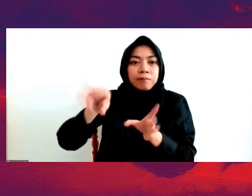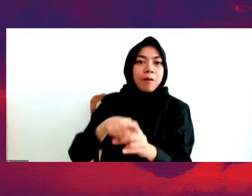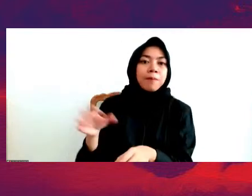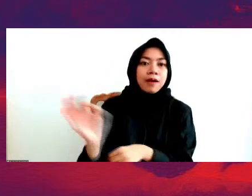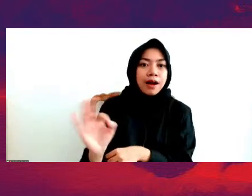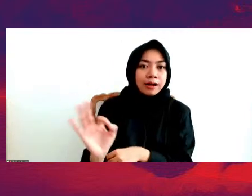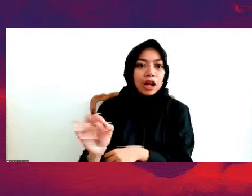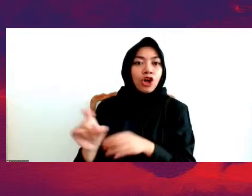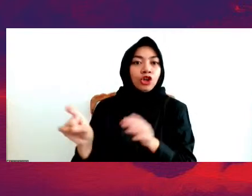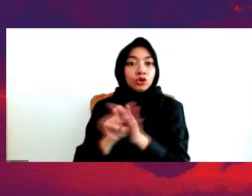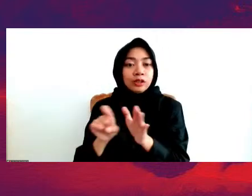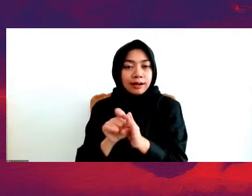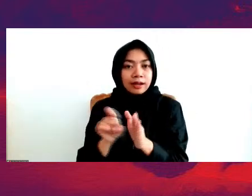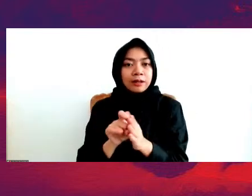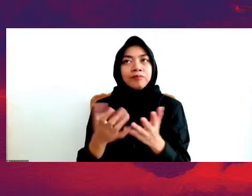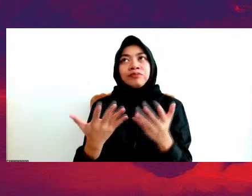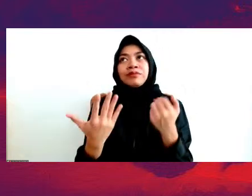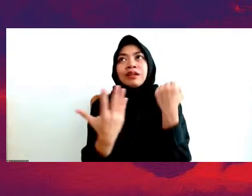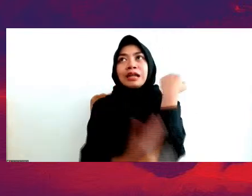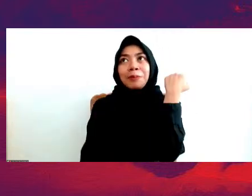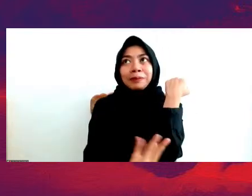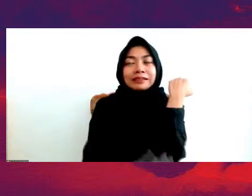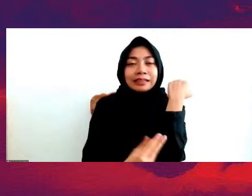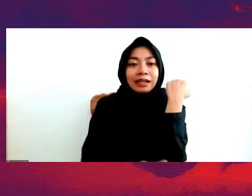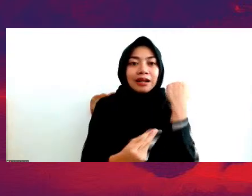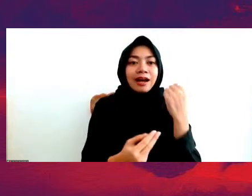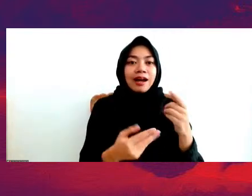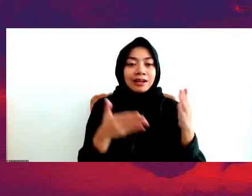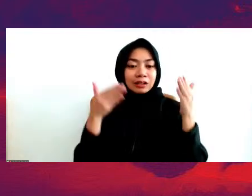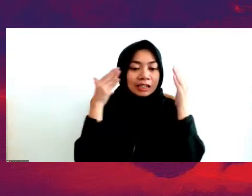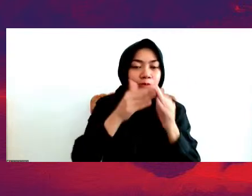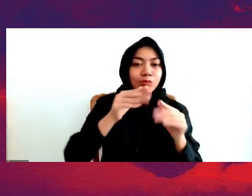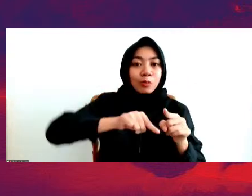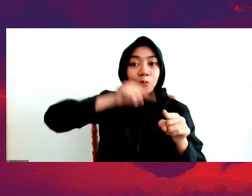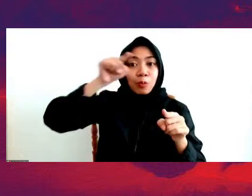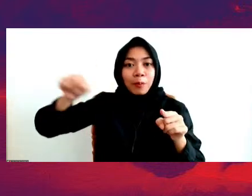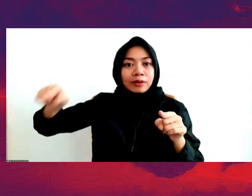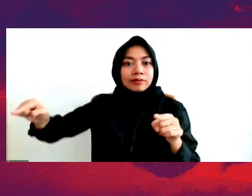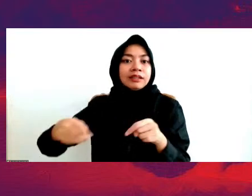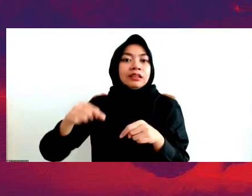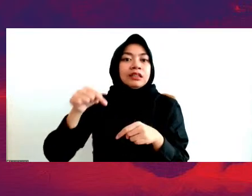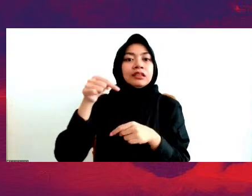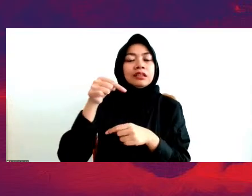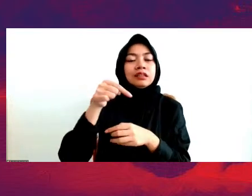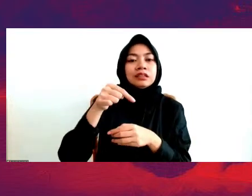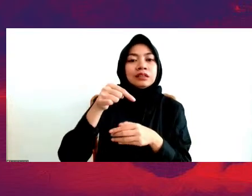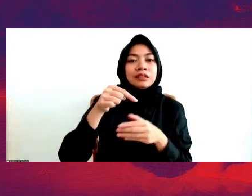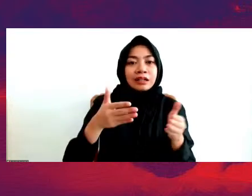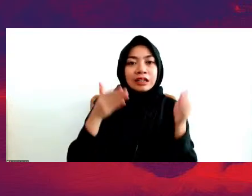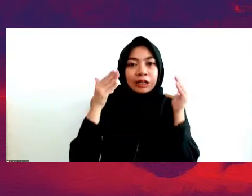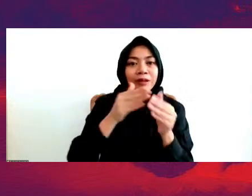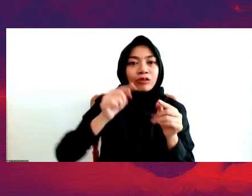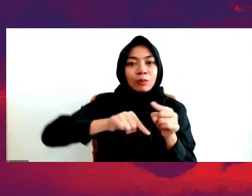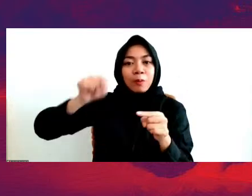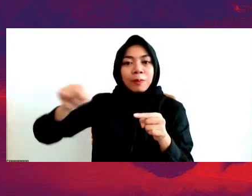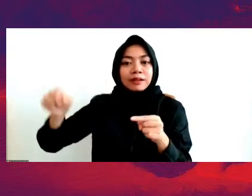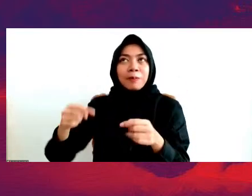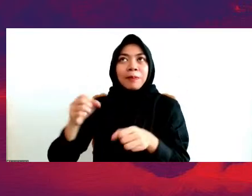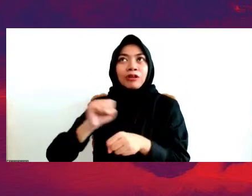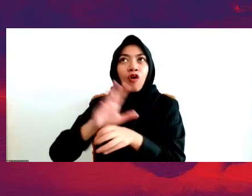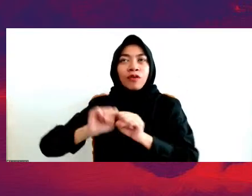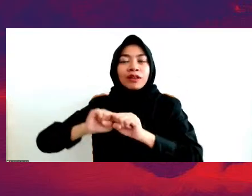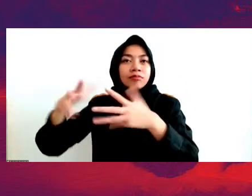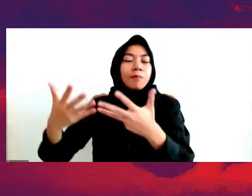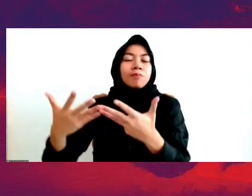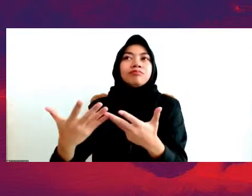multidimensional poverty is negatively associated with the receipt of social protection during the pandemic. Now, through